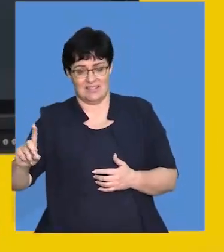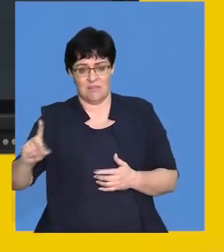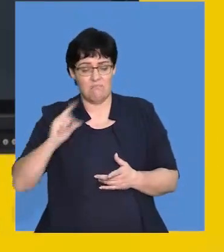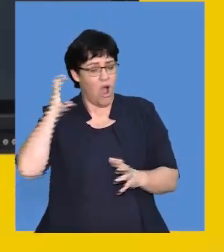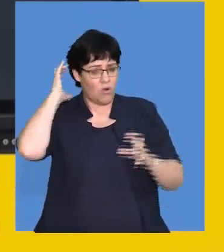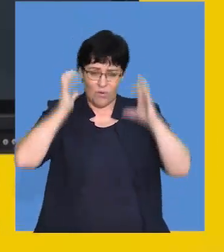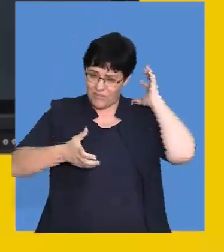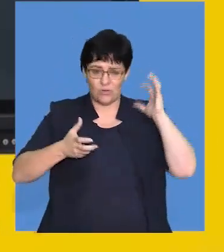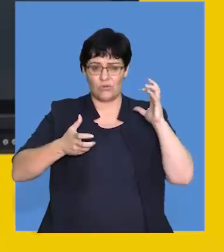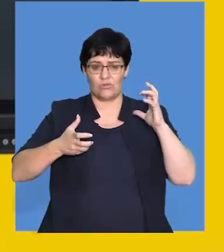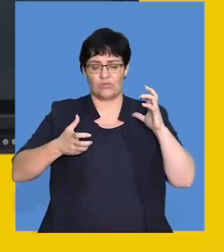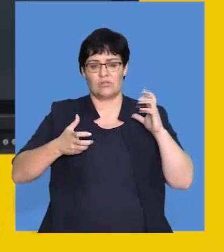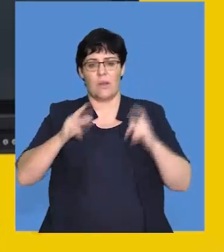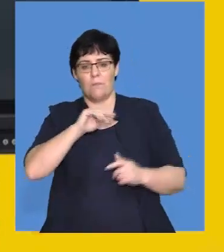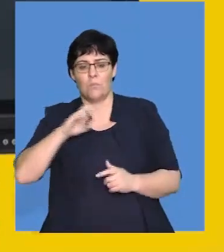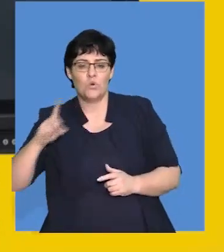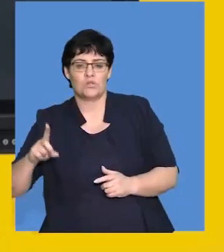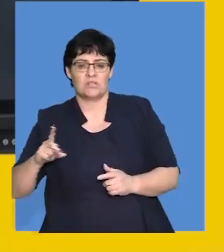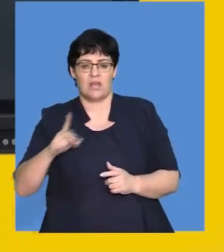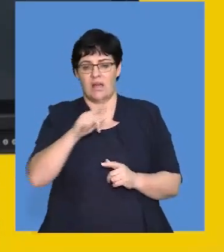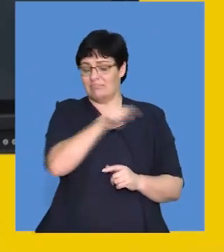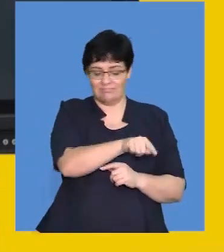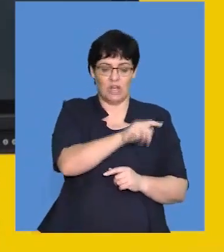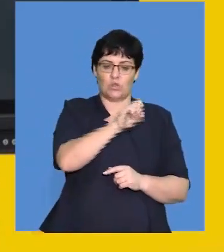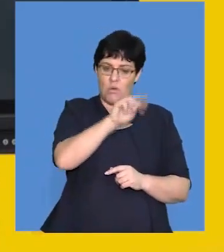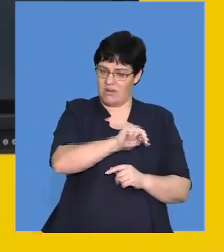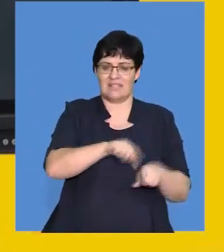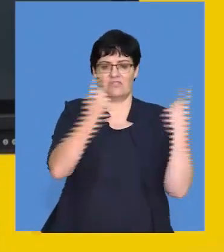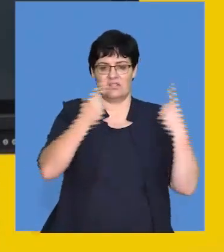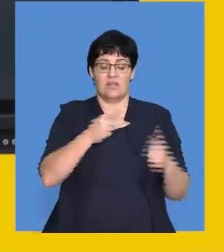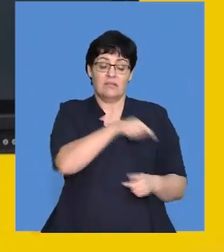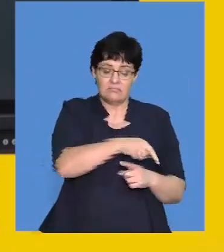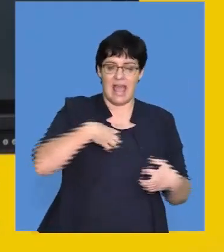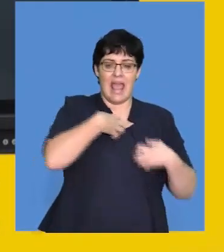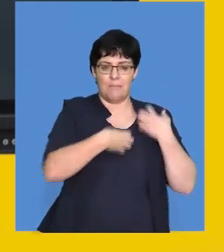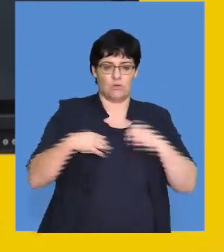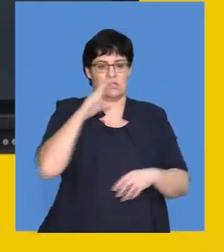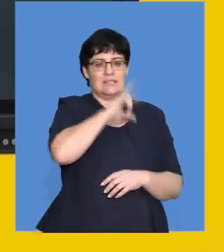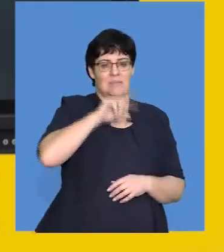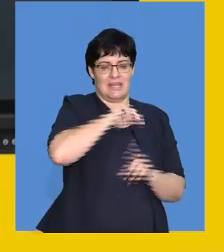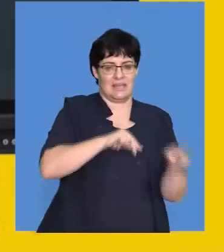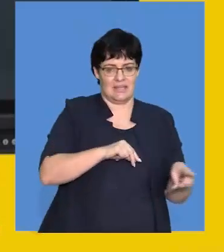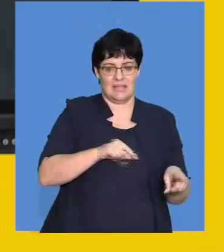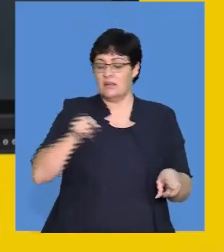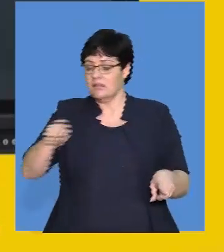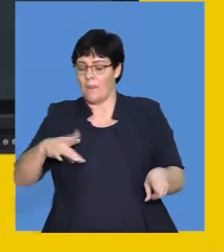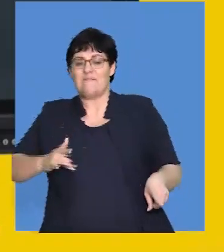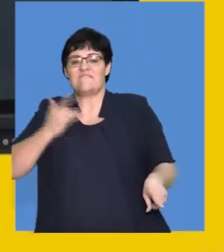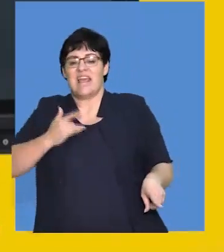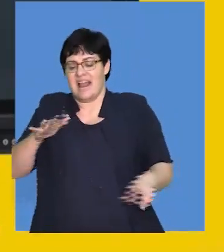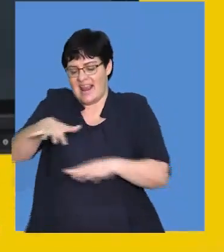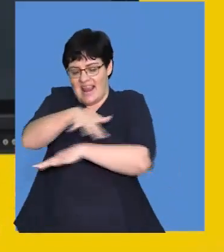mood with tone. Tone is the emotion they use when they speak. Mood is what is